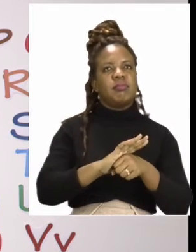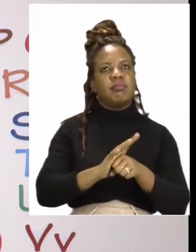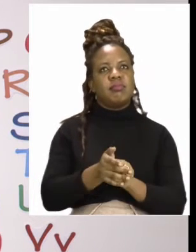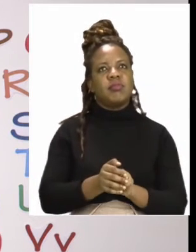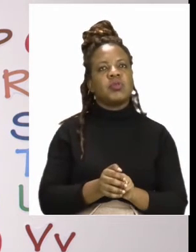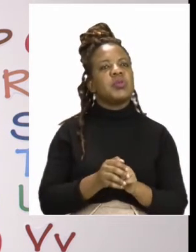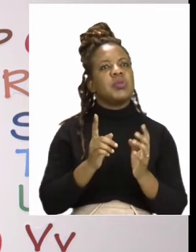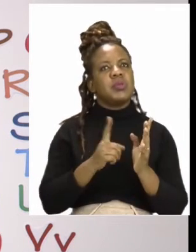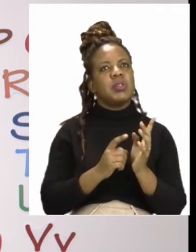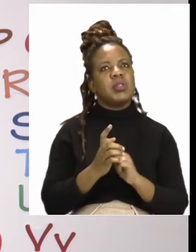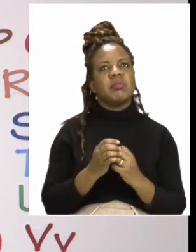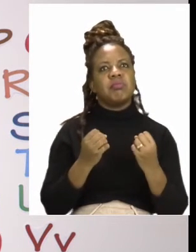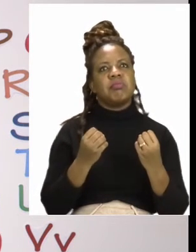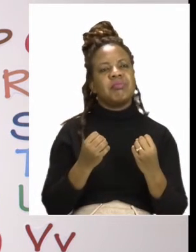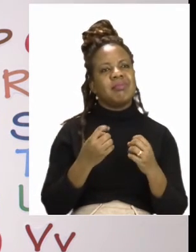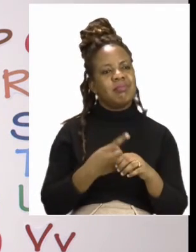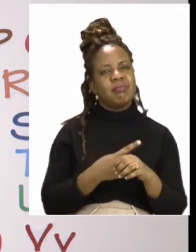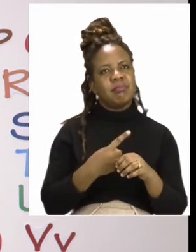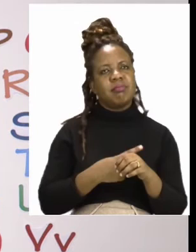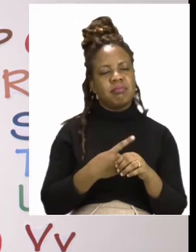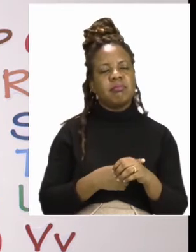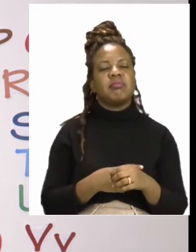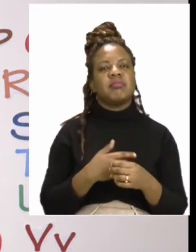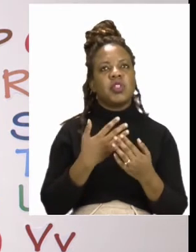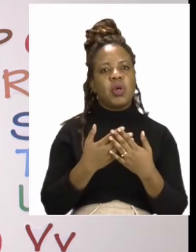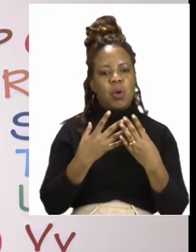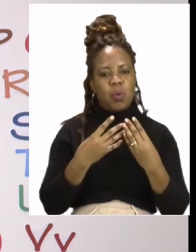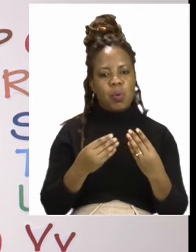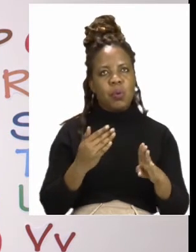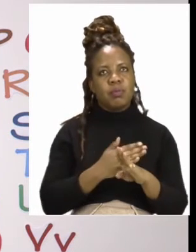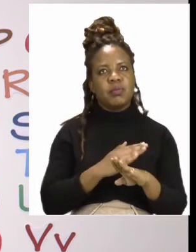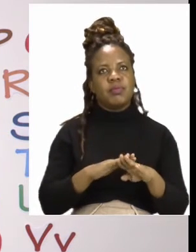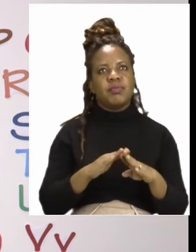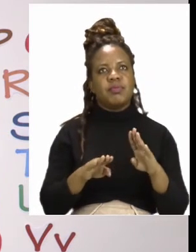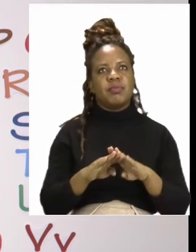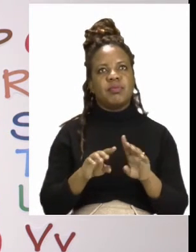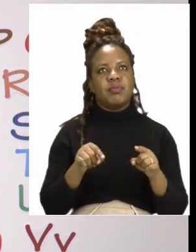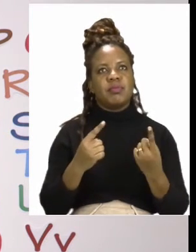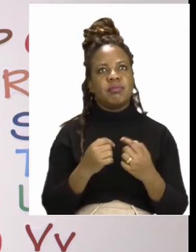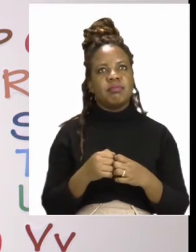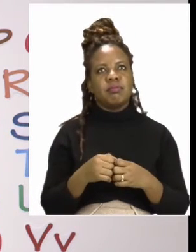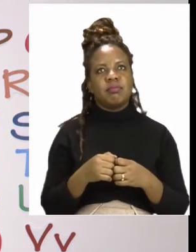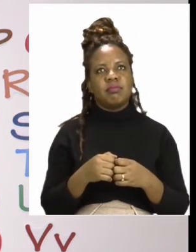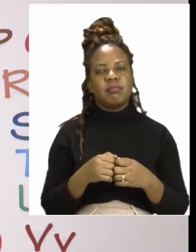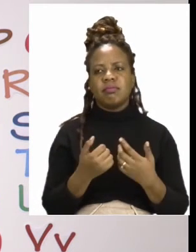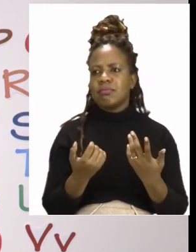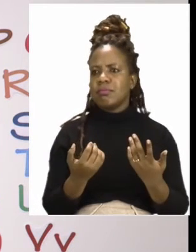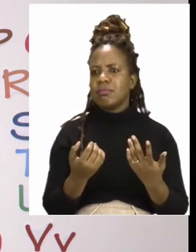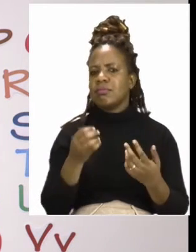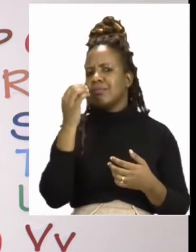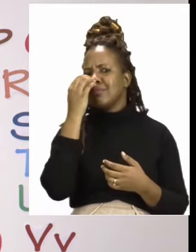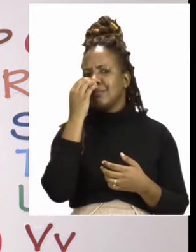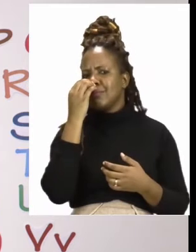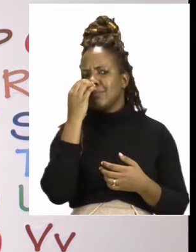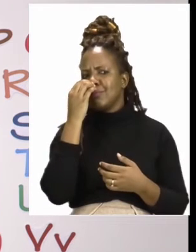as possible. Make sure your hands are dry before you touch anything else. Sashi was supposed to come and visit me, but